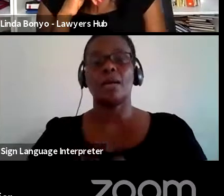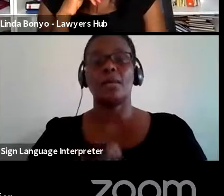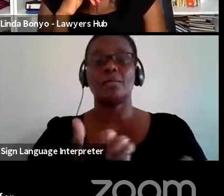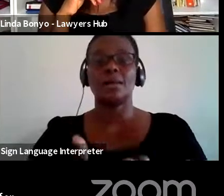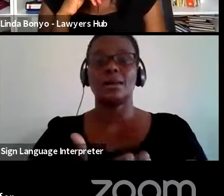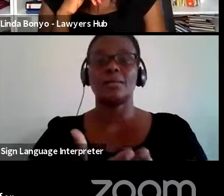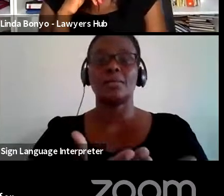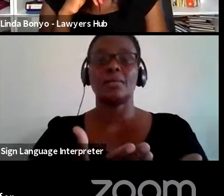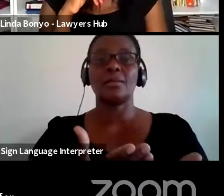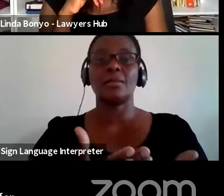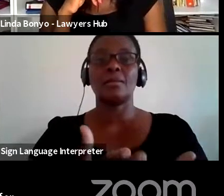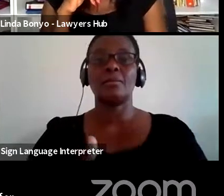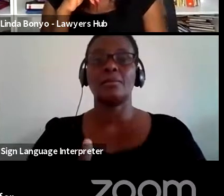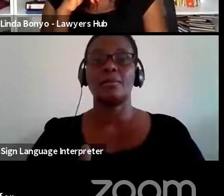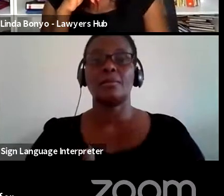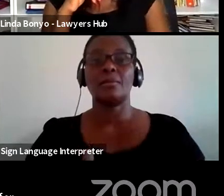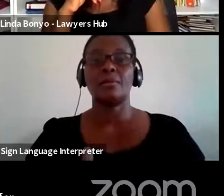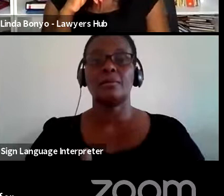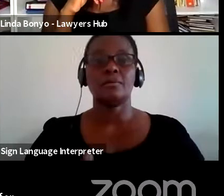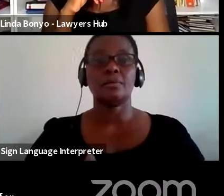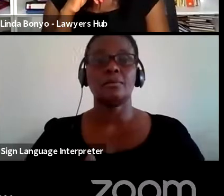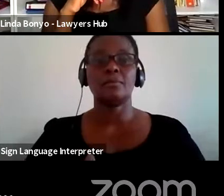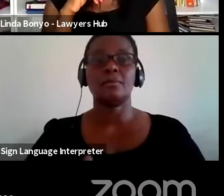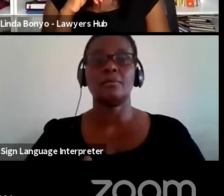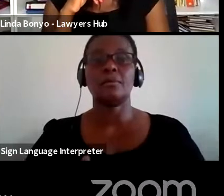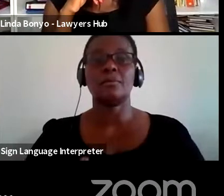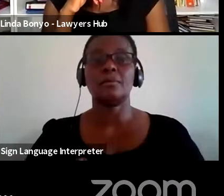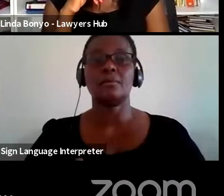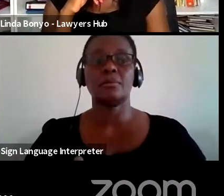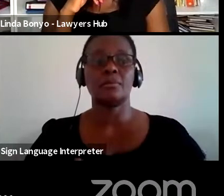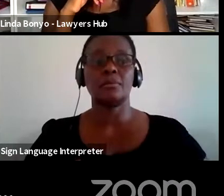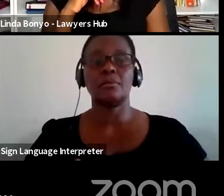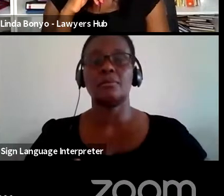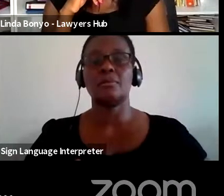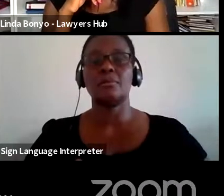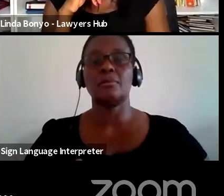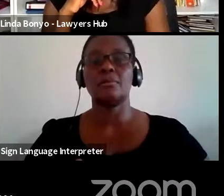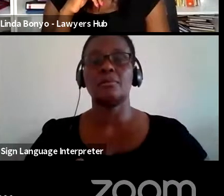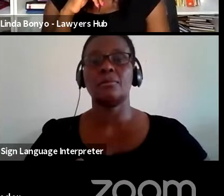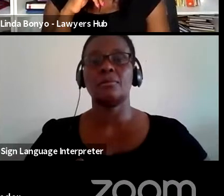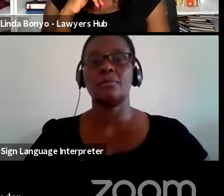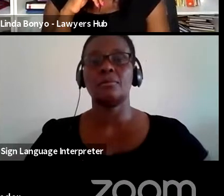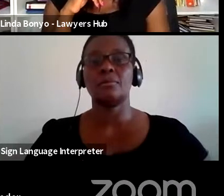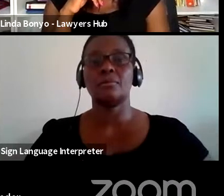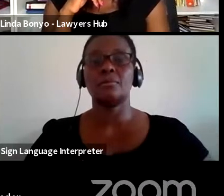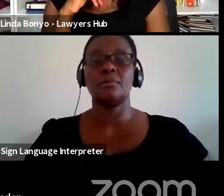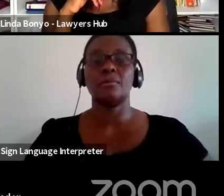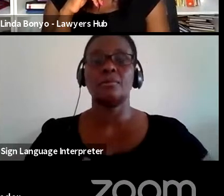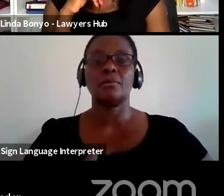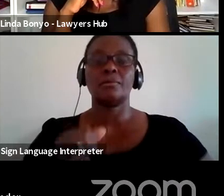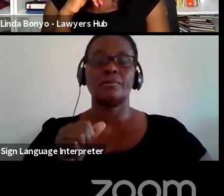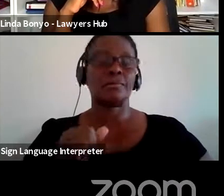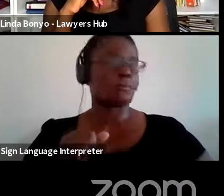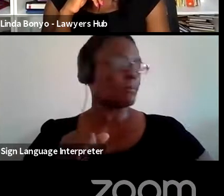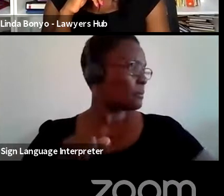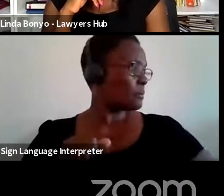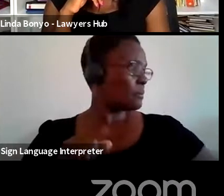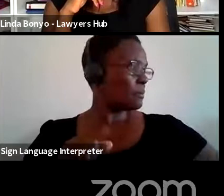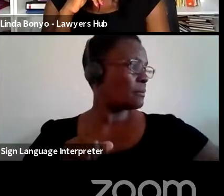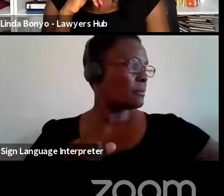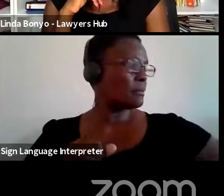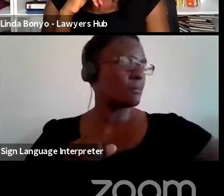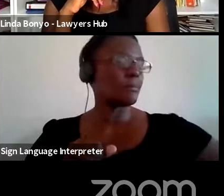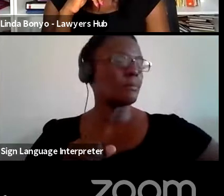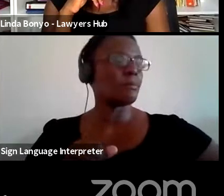to release data reports in the context of reports of online gender-based violence. And interestingly, a similar point was raised during a FIFA